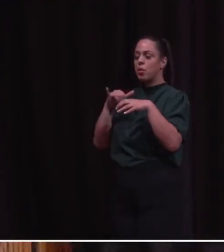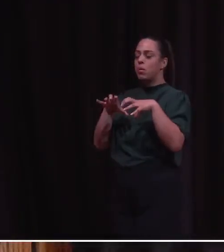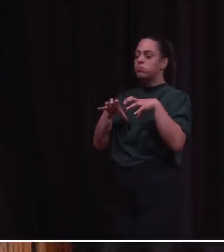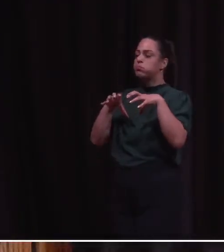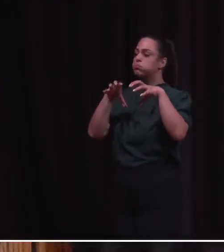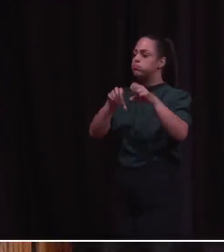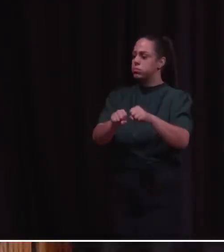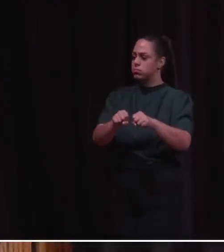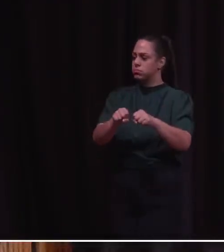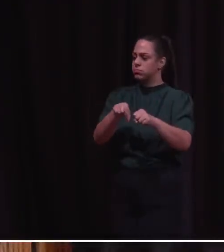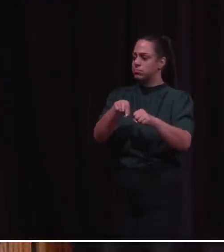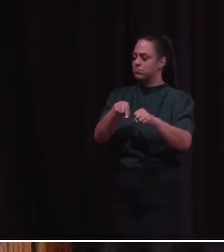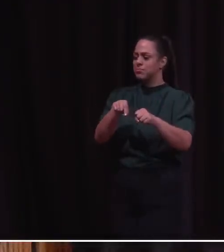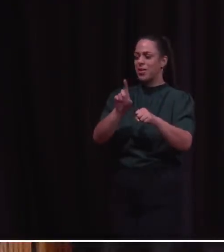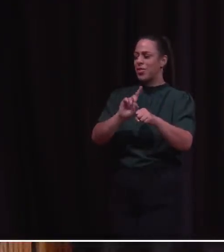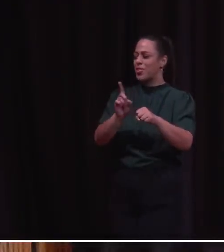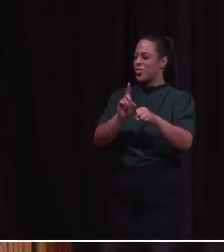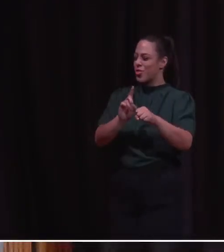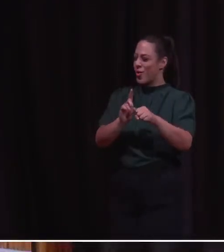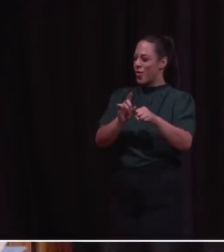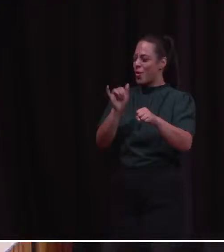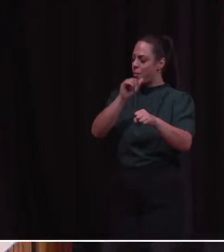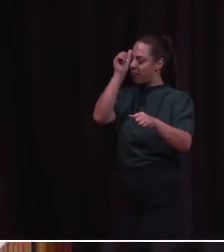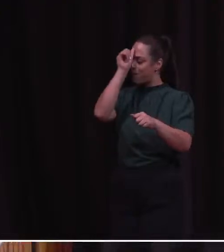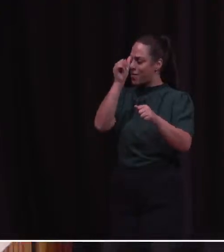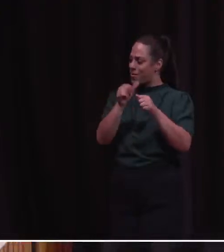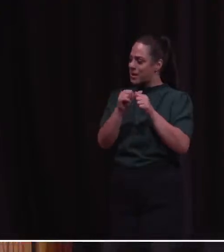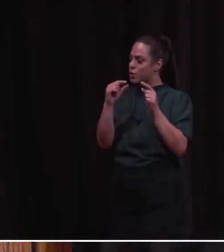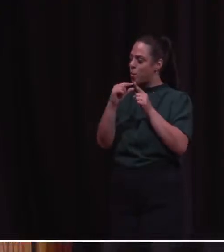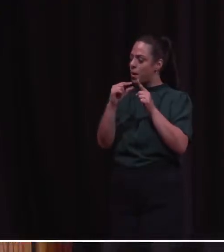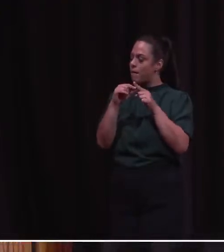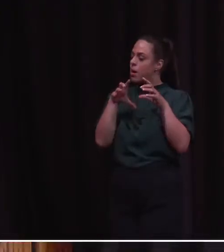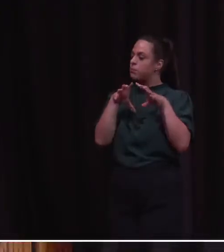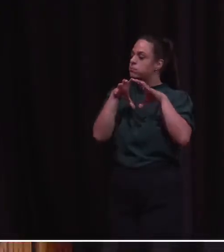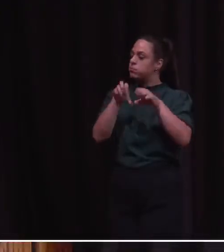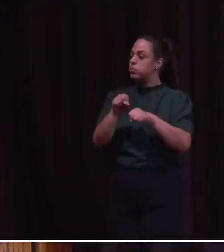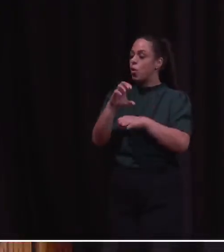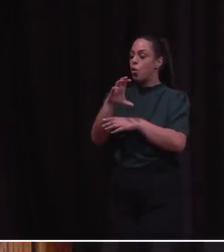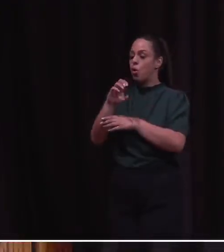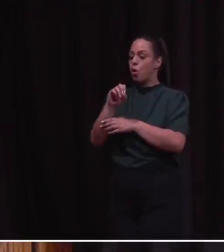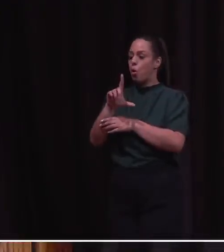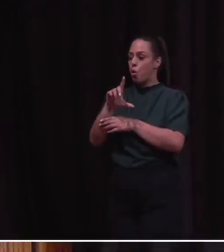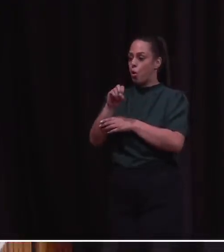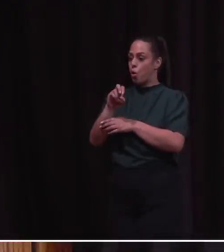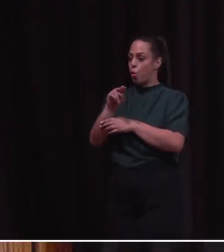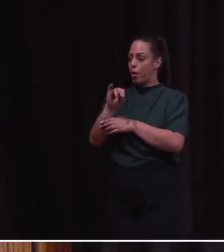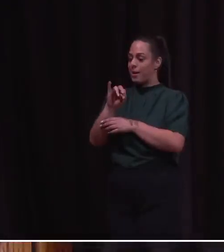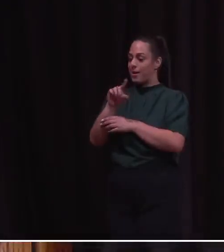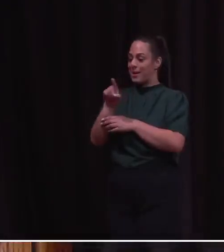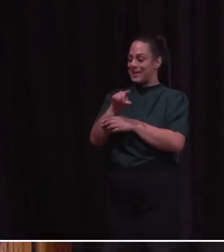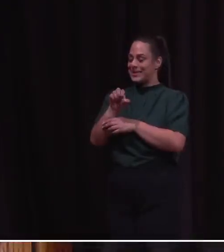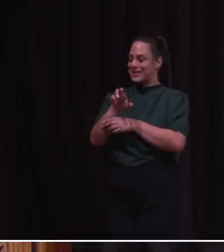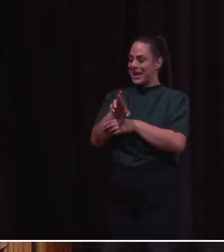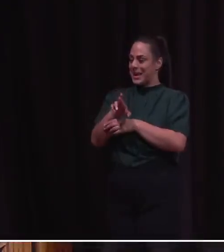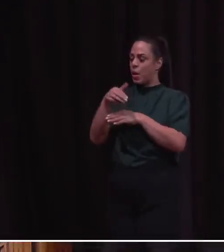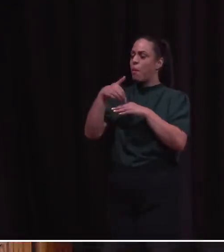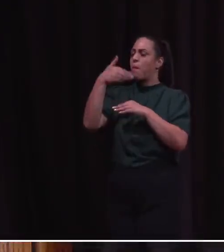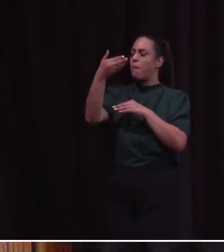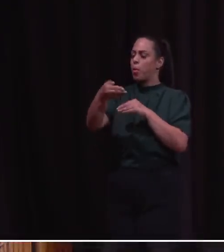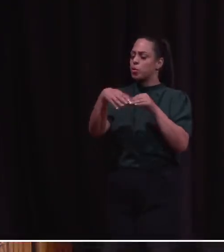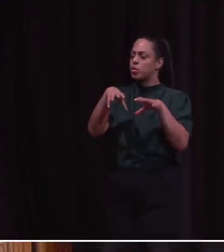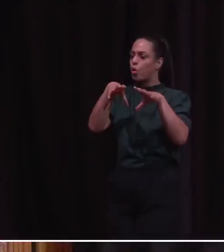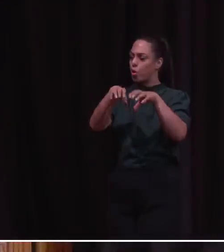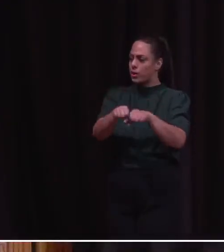whenever the word colonize comes up, whether it's decolonize, post-colonial, whatever, we